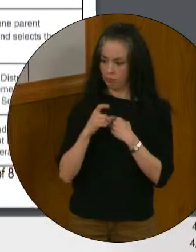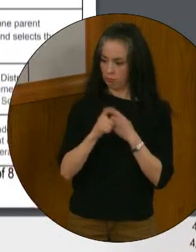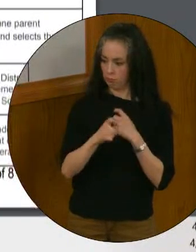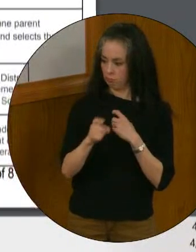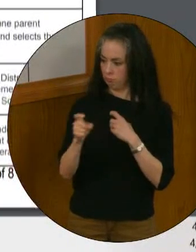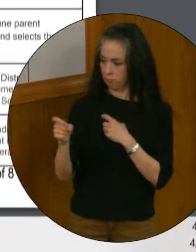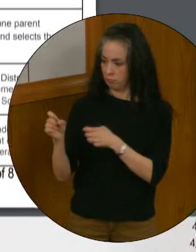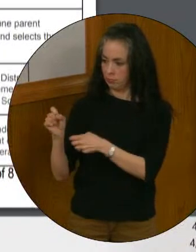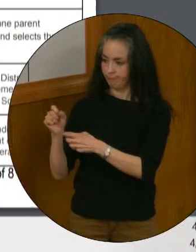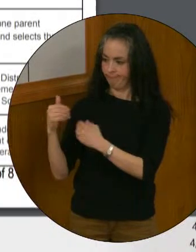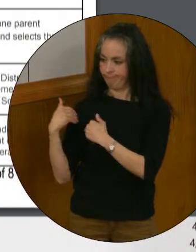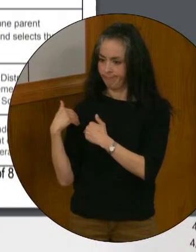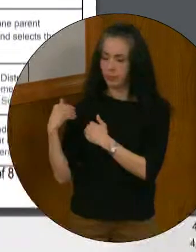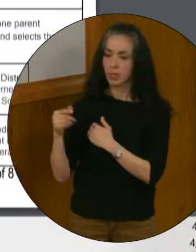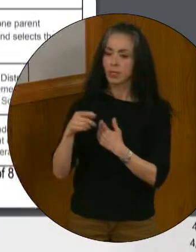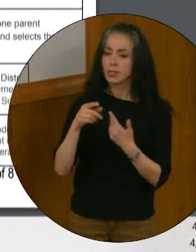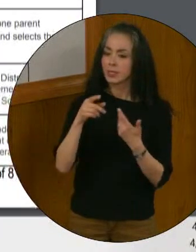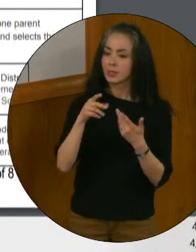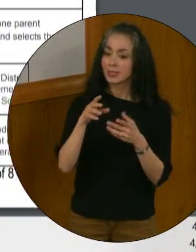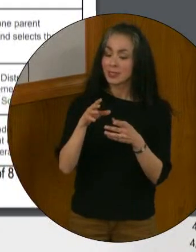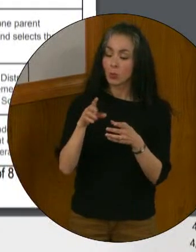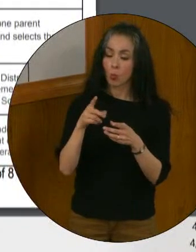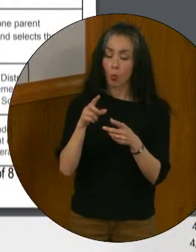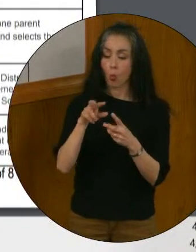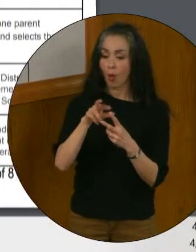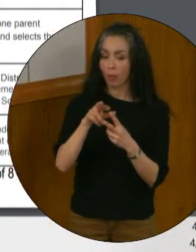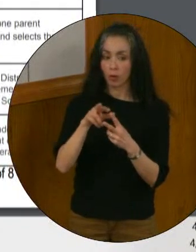and whether they are